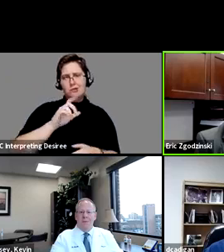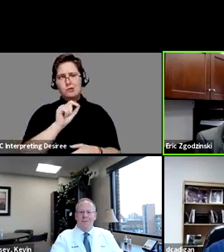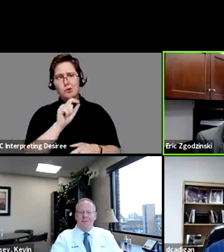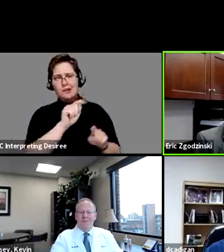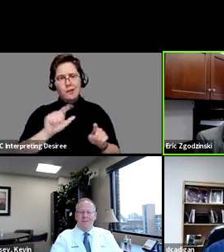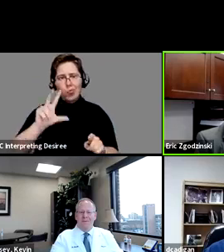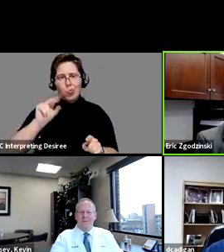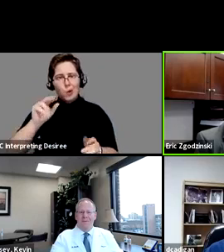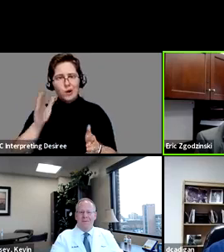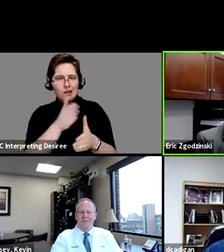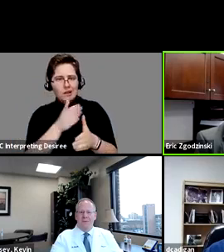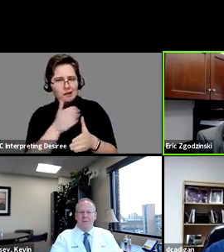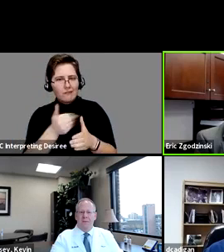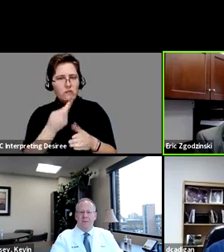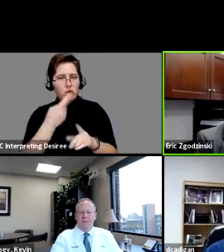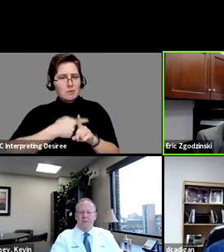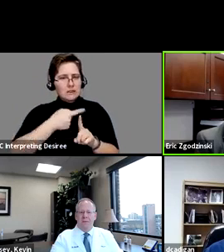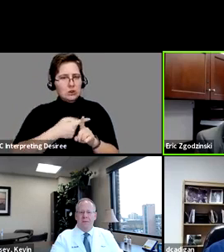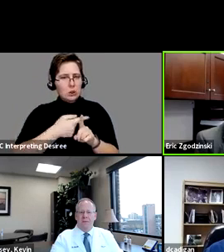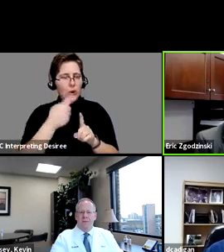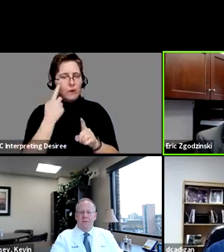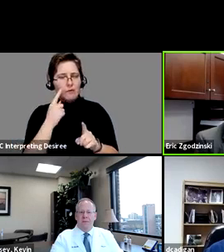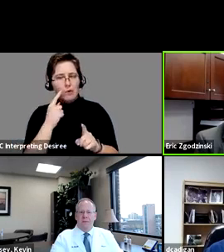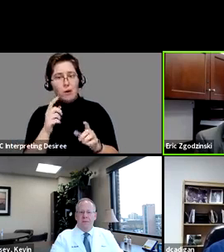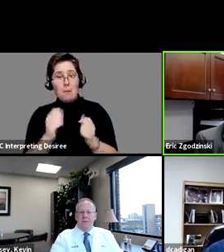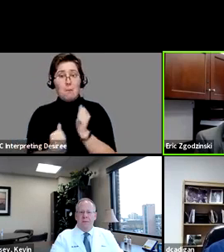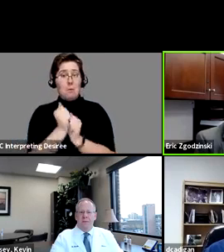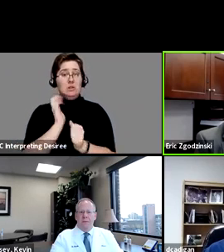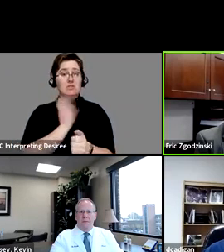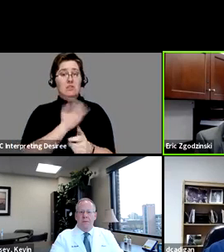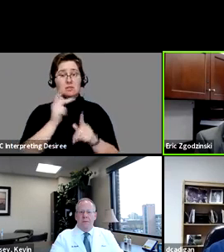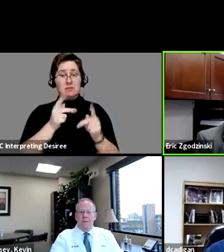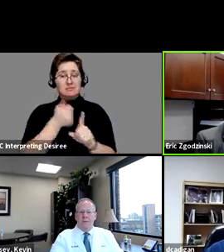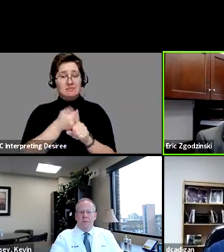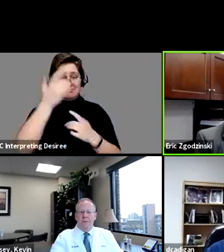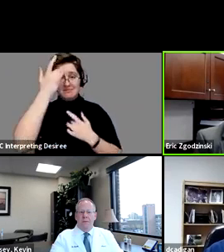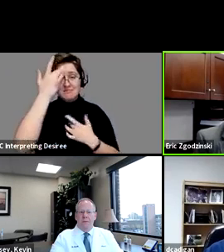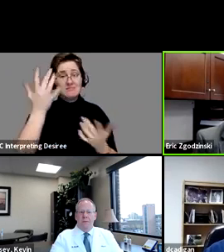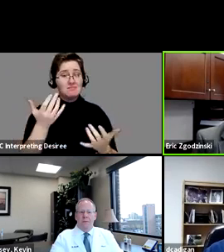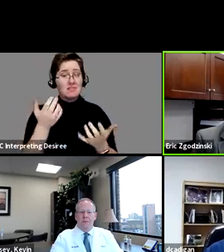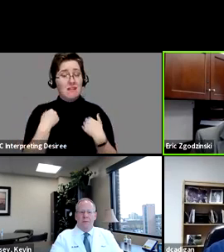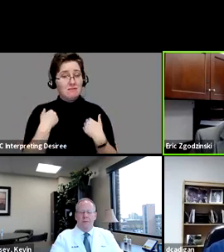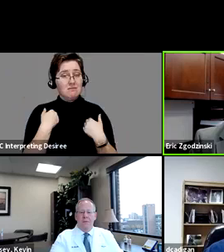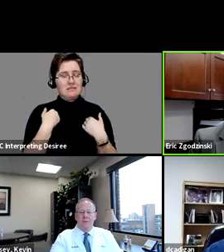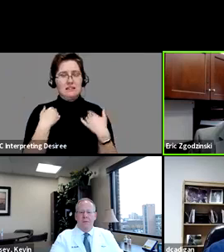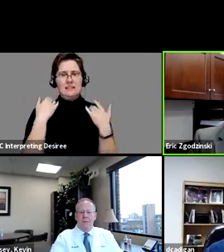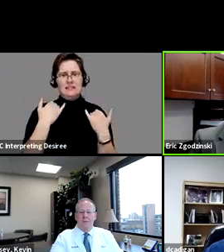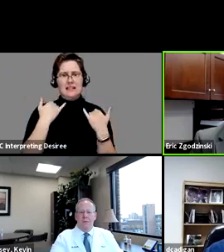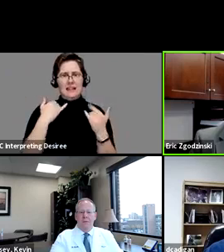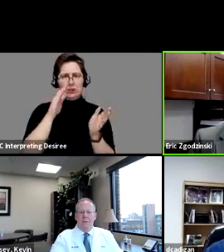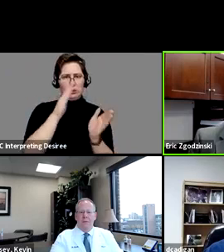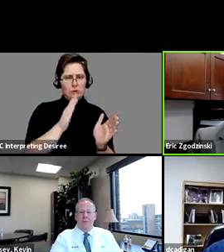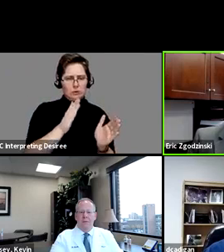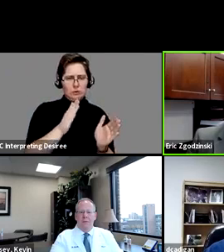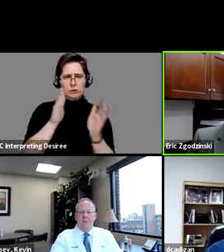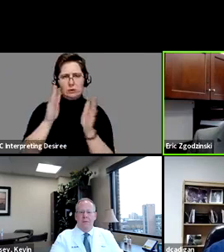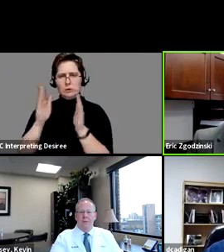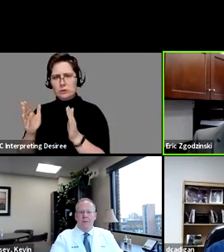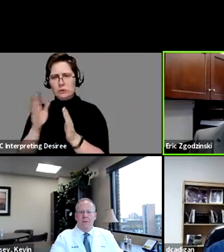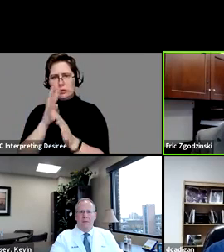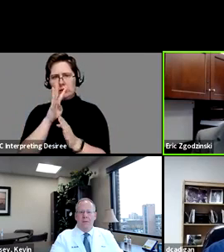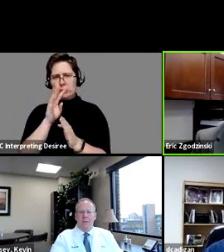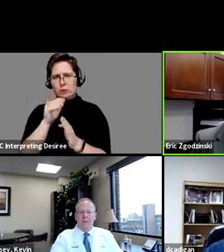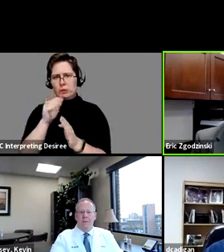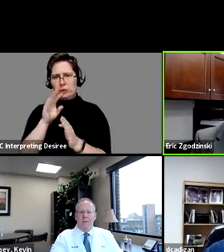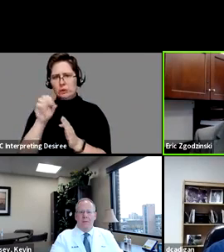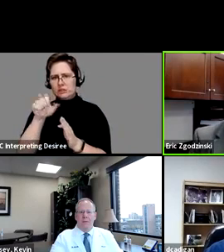low 30s several months ago for the preponderance of individuals who were infected with COVID. We're seeing an upcreep to now the low